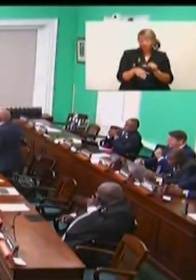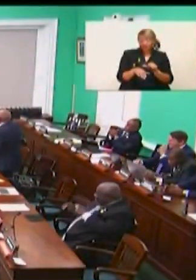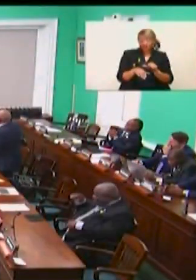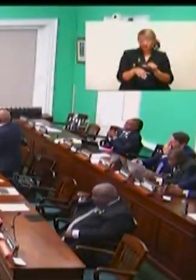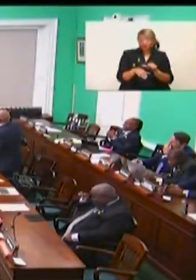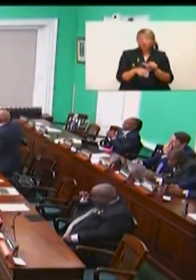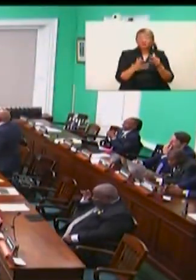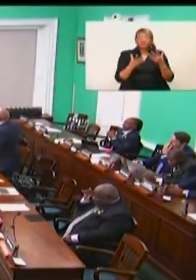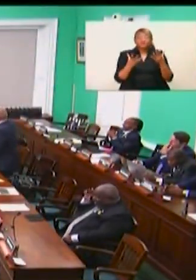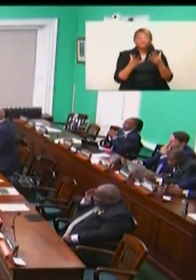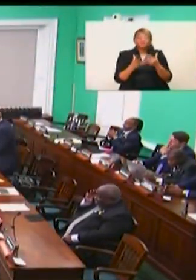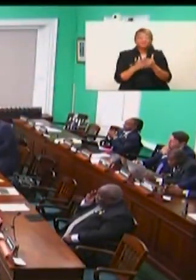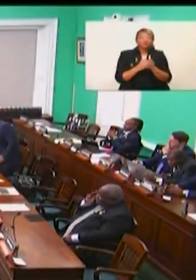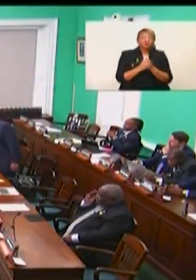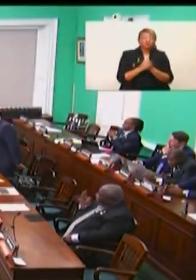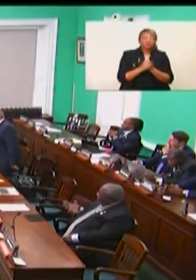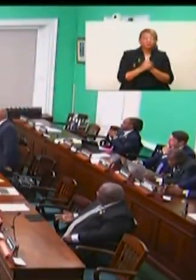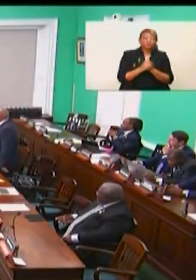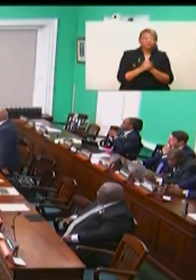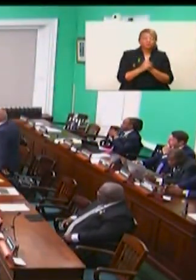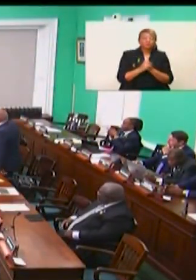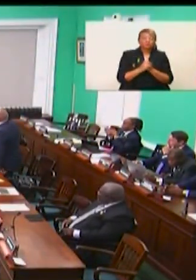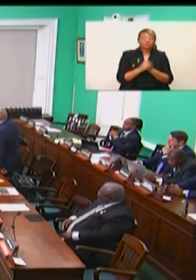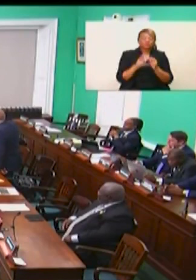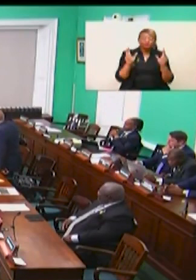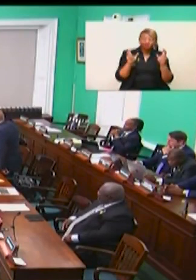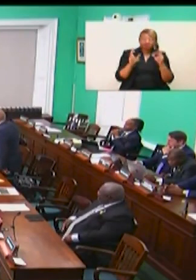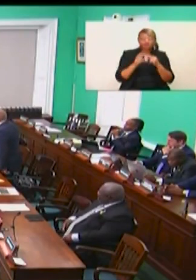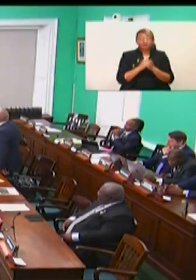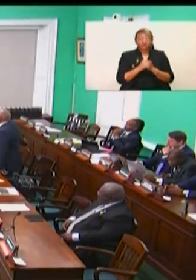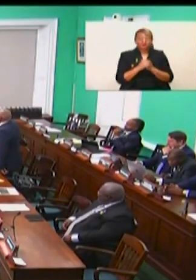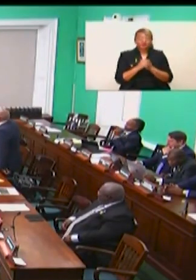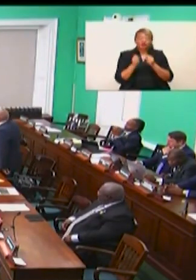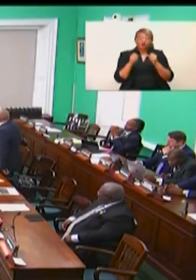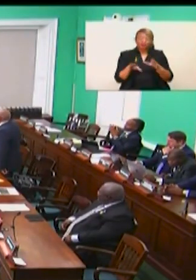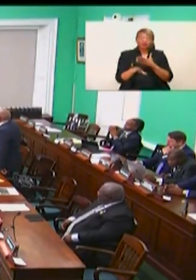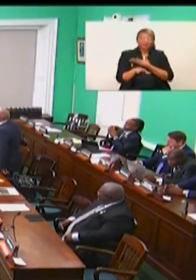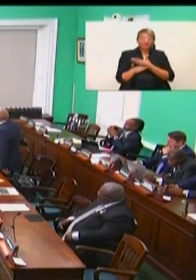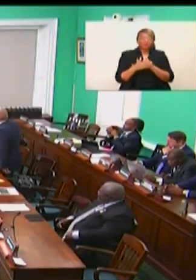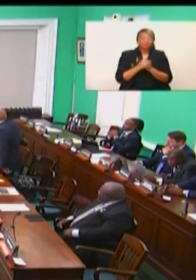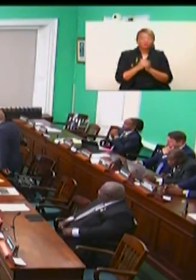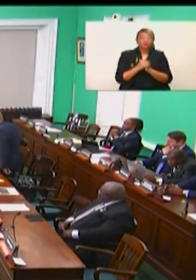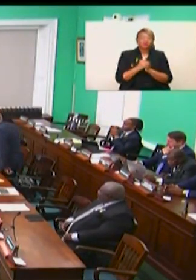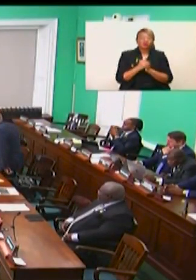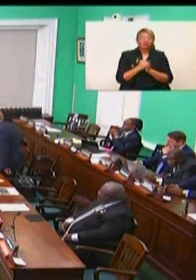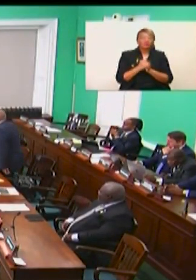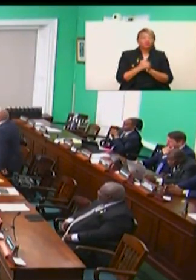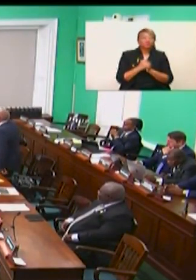finish. Let me. No, the Chair recognizes the Honorable Member for Kalani. He dropped the baby, man.